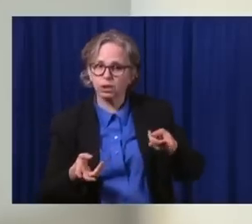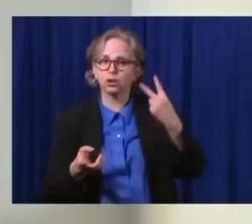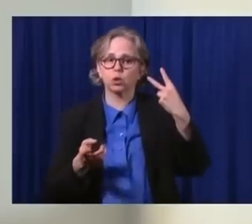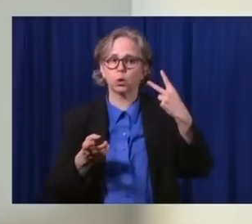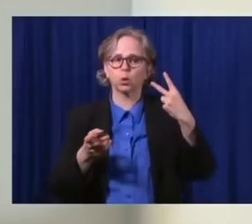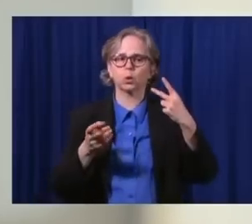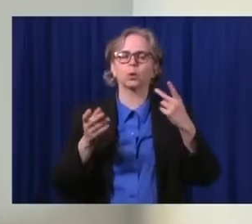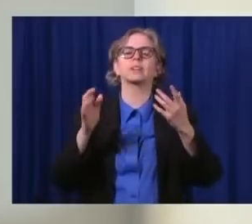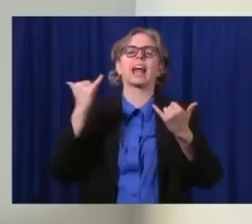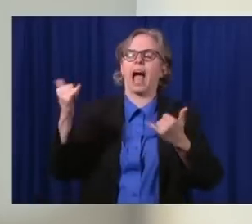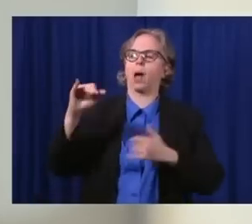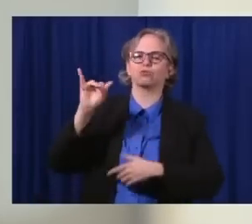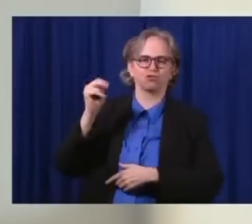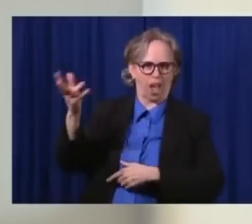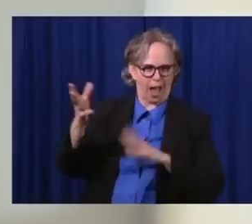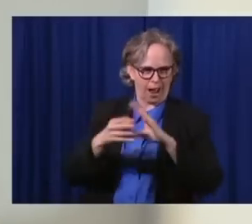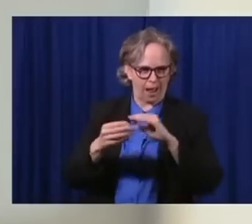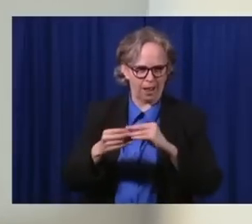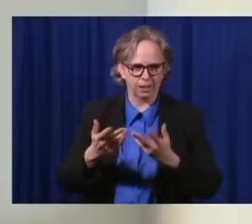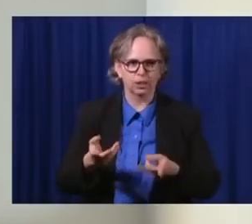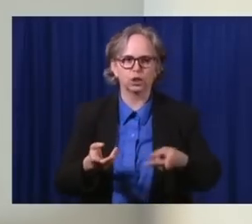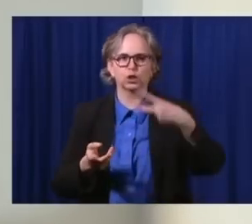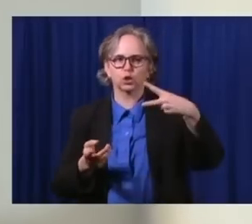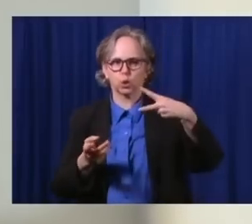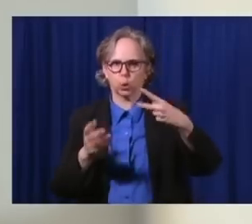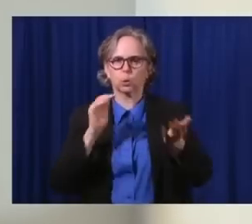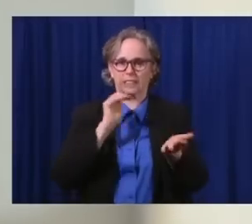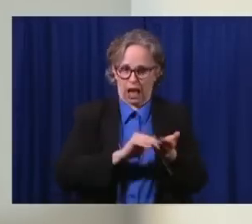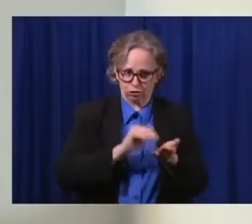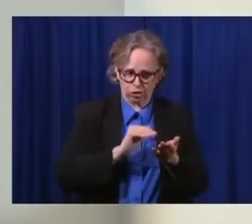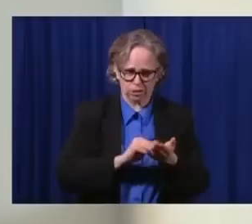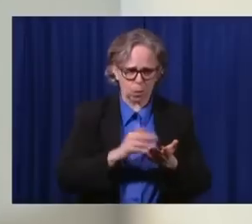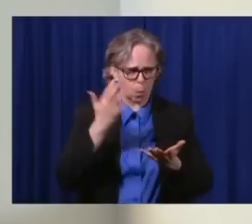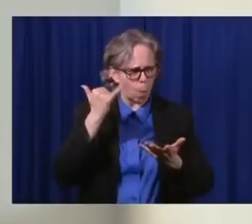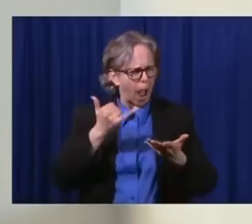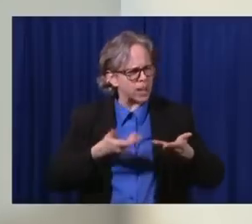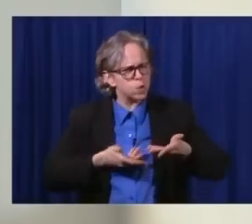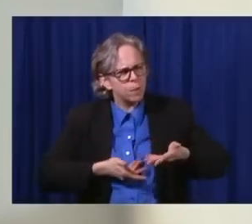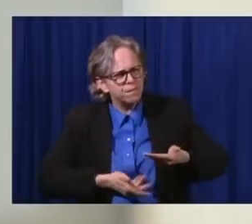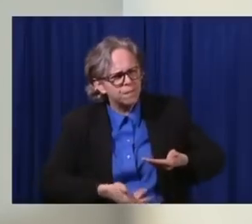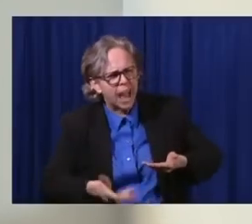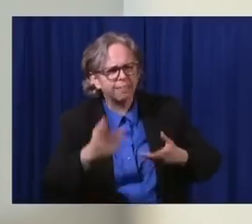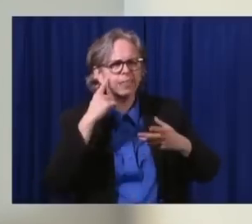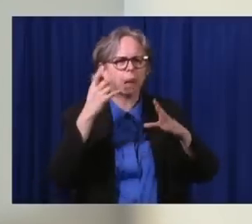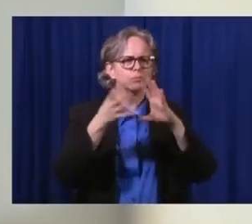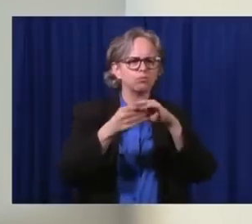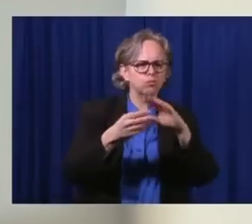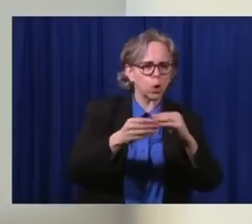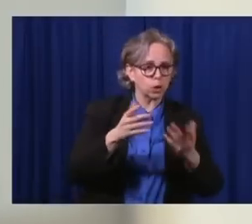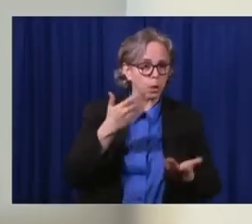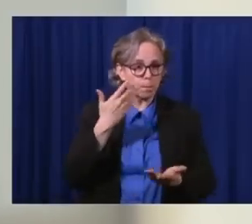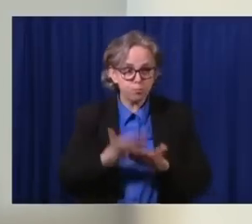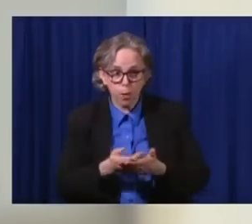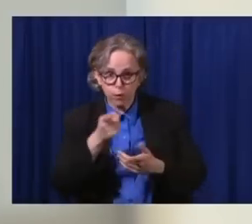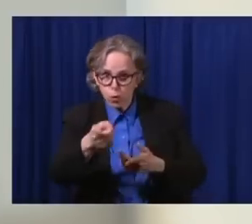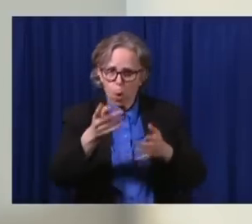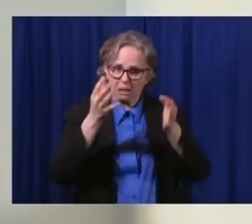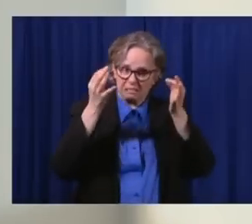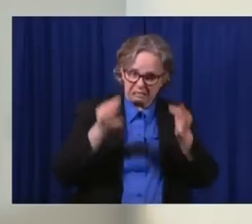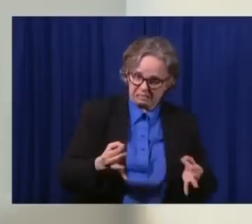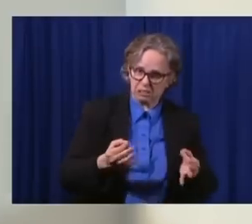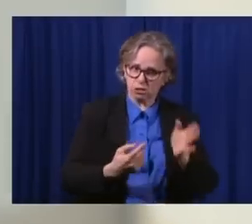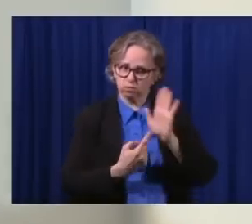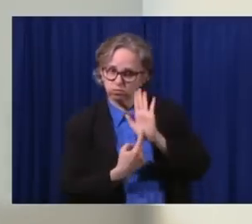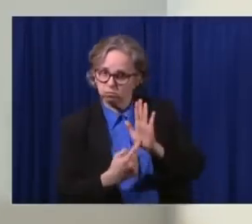your decisions in terms of being on the right track, or did it help you see how bad the virus really is in terms of what did you learn from what